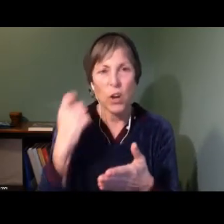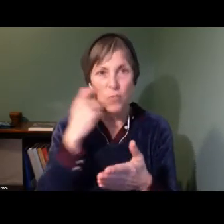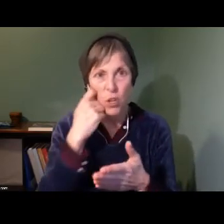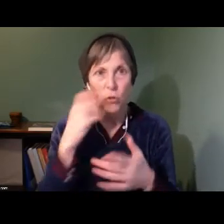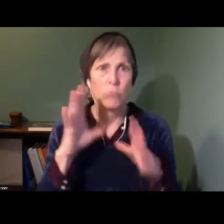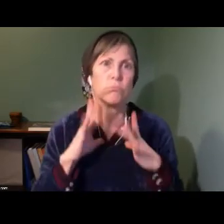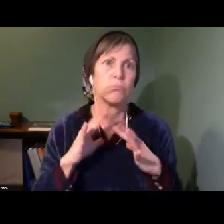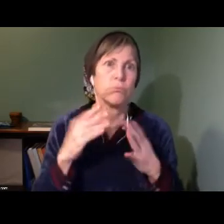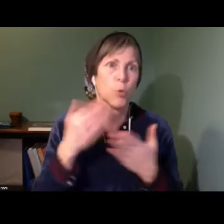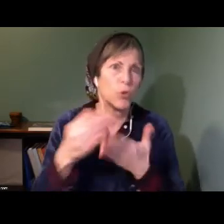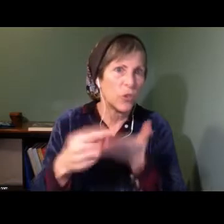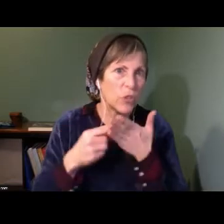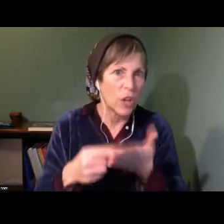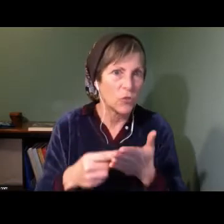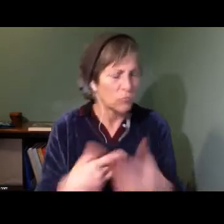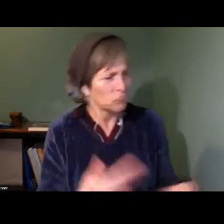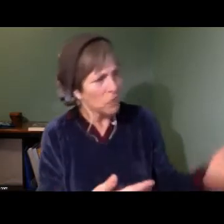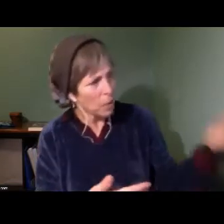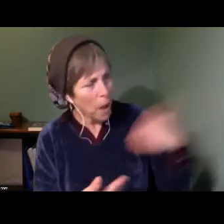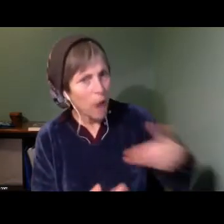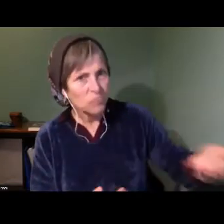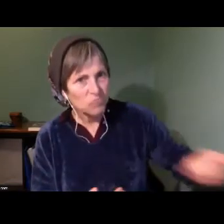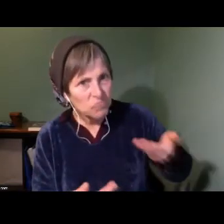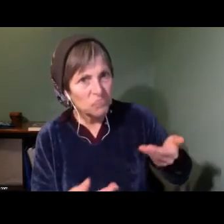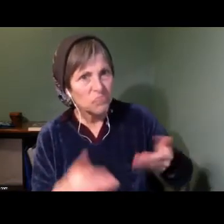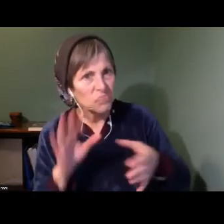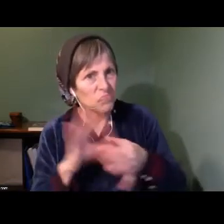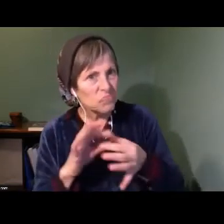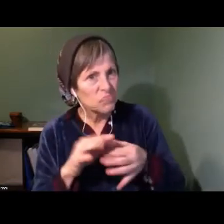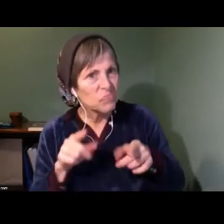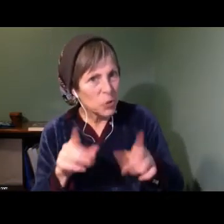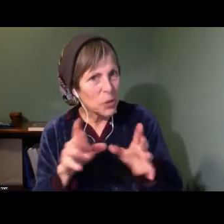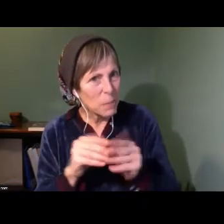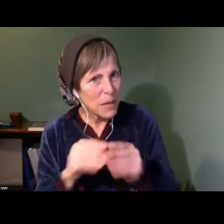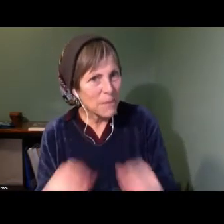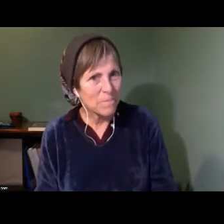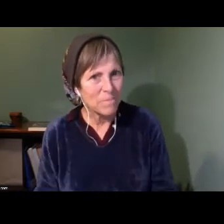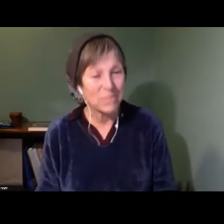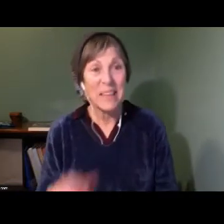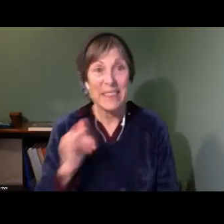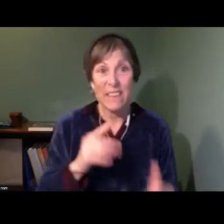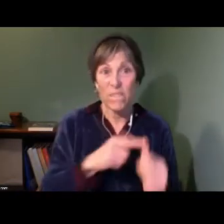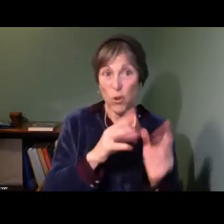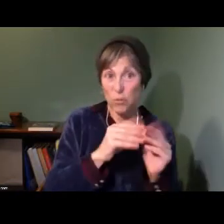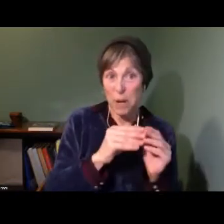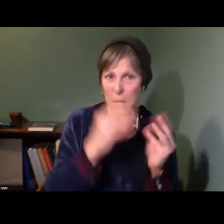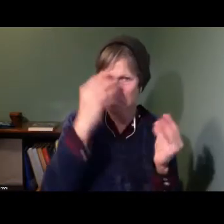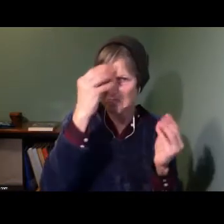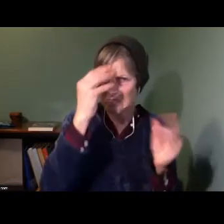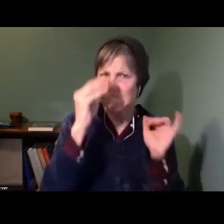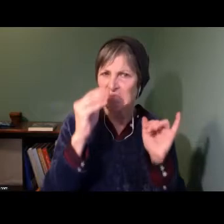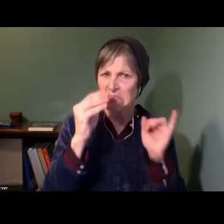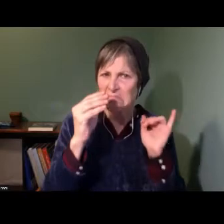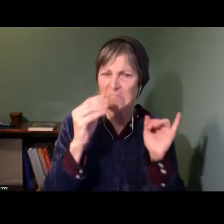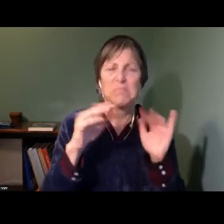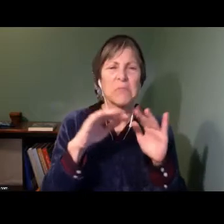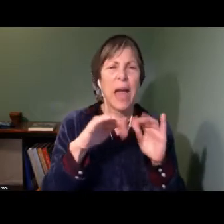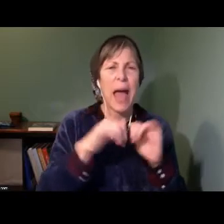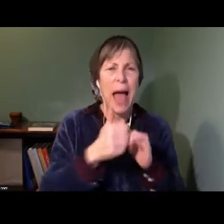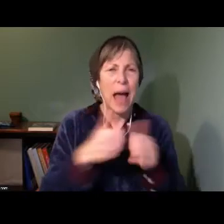she invited me to come talk about sort of the questions that we had uh during that meeting things to think about potentially during implementation